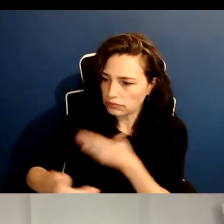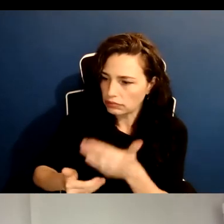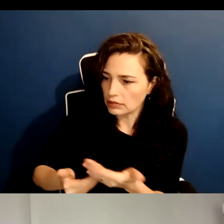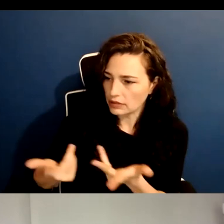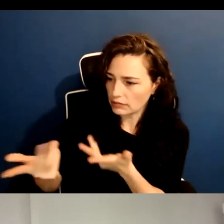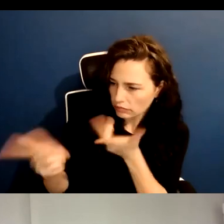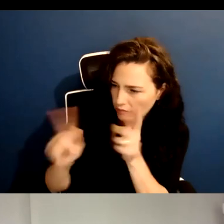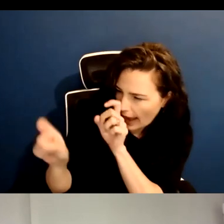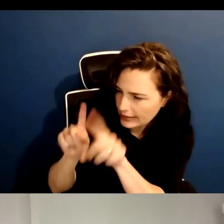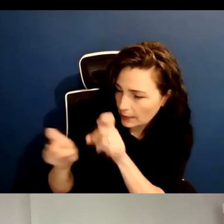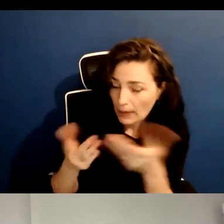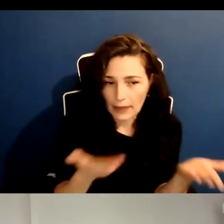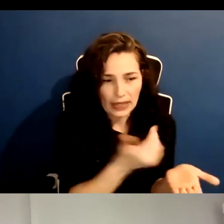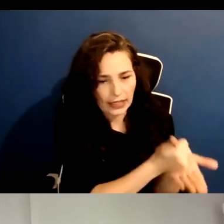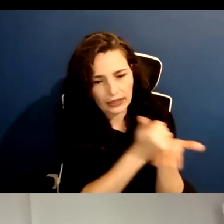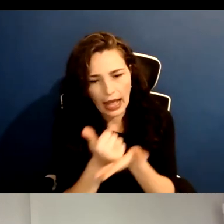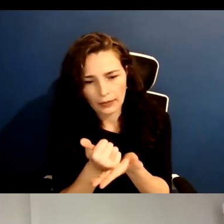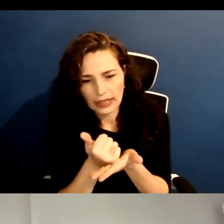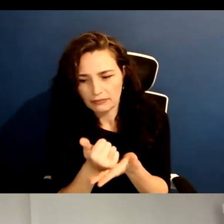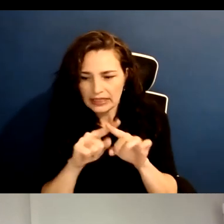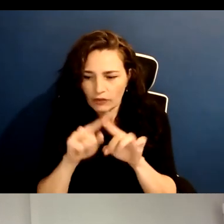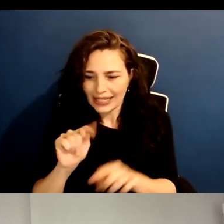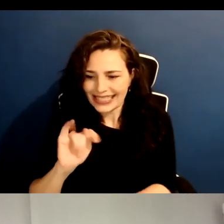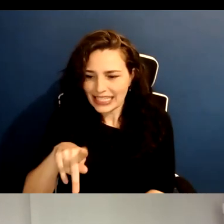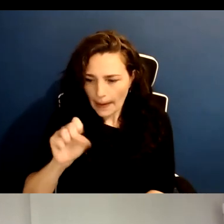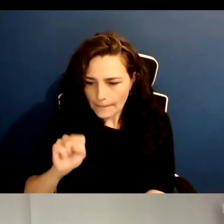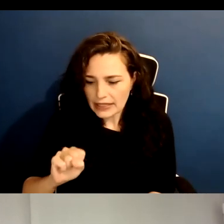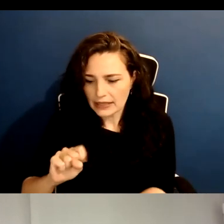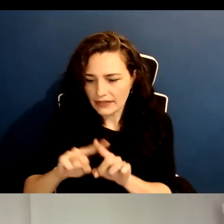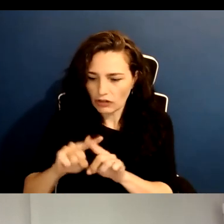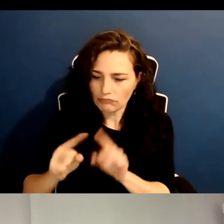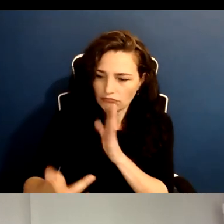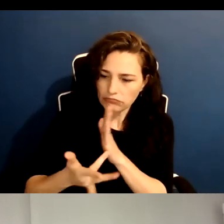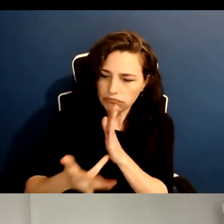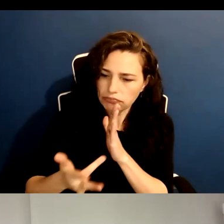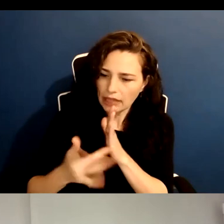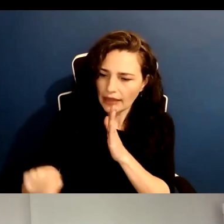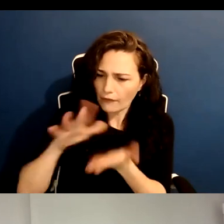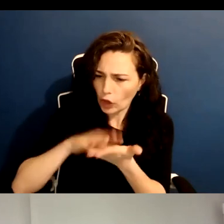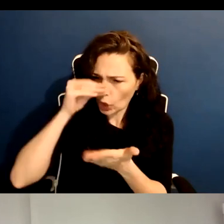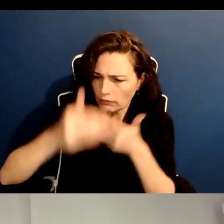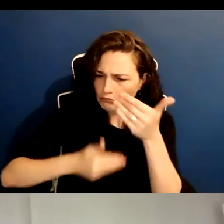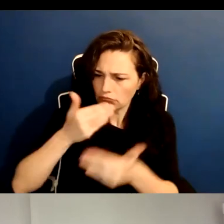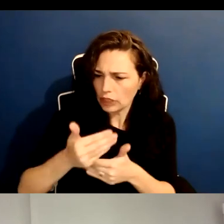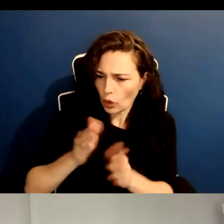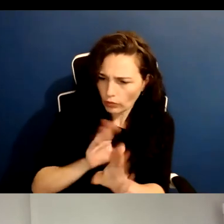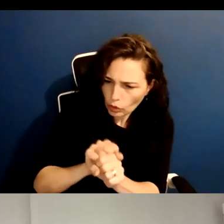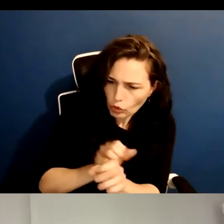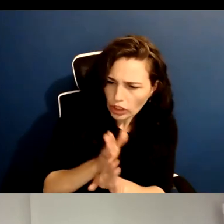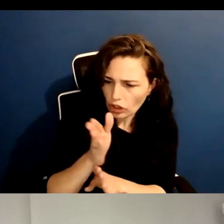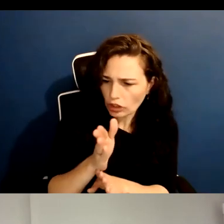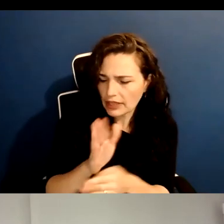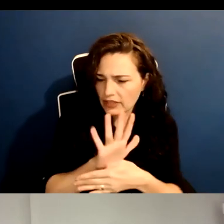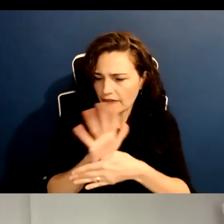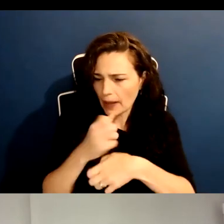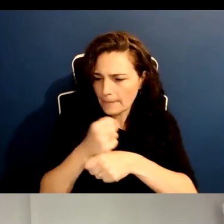some tips and techniques that not only they've learned in their careers as filmmakers, but as